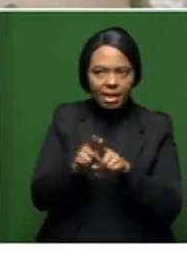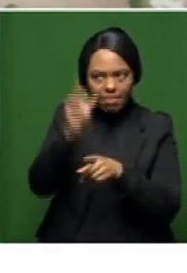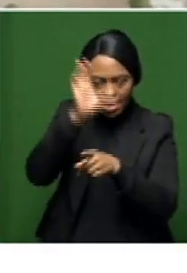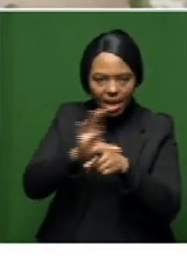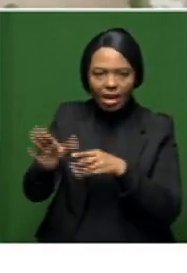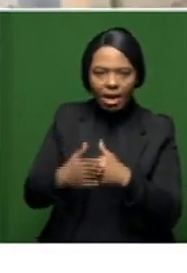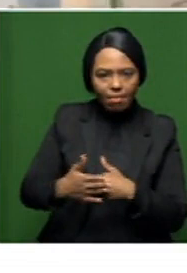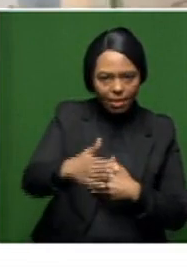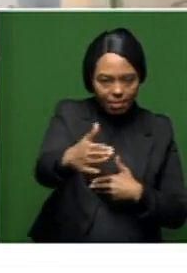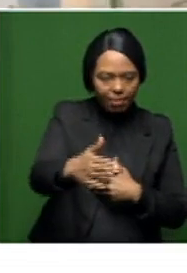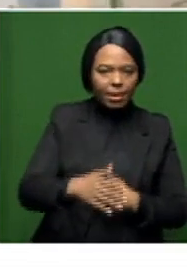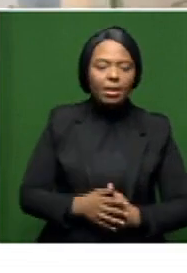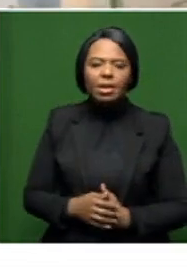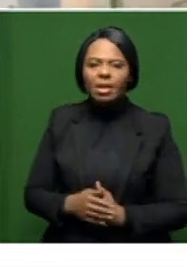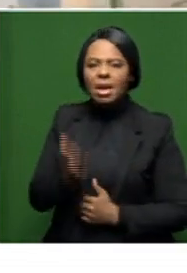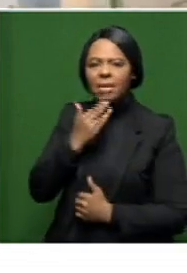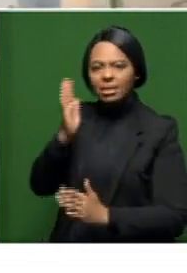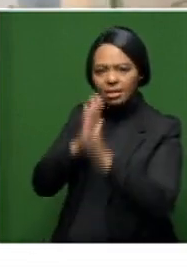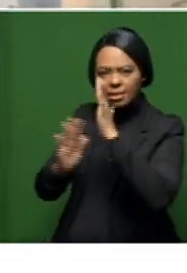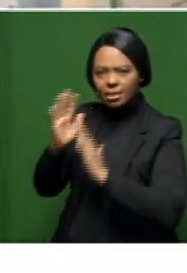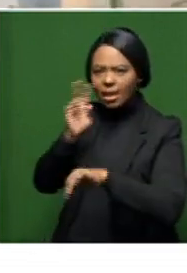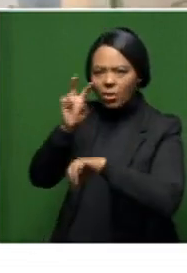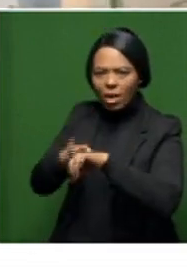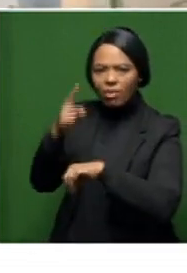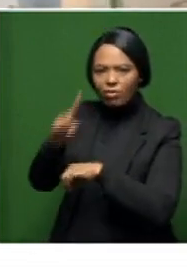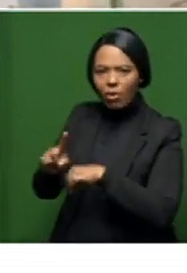Right, right. Now take us through then the requirements for higher